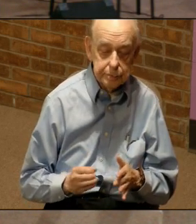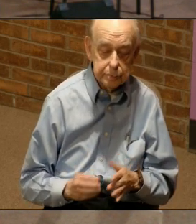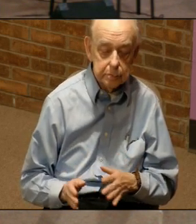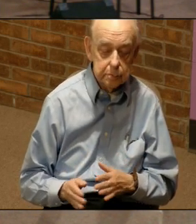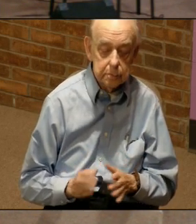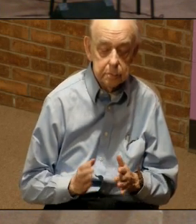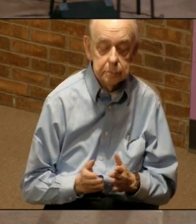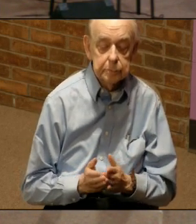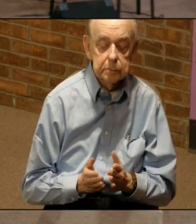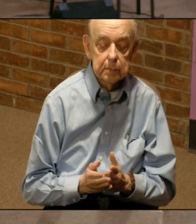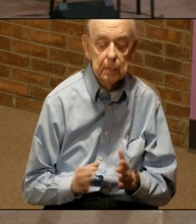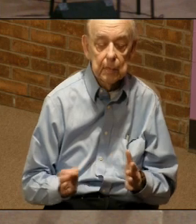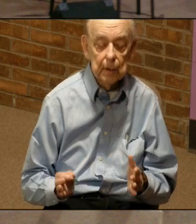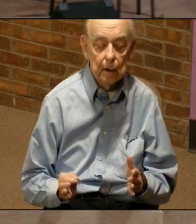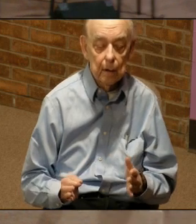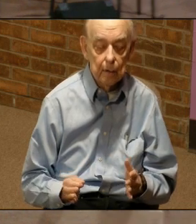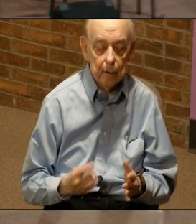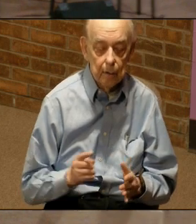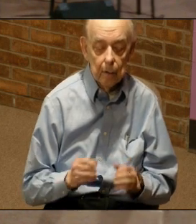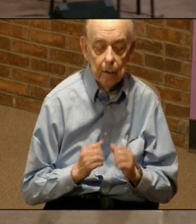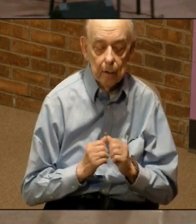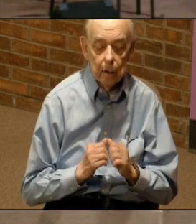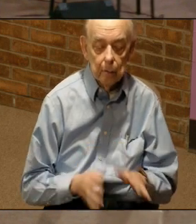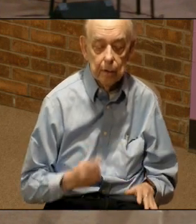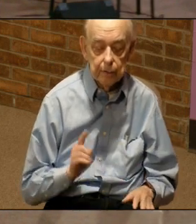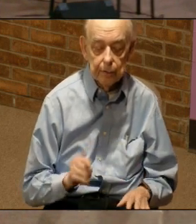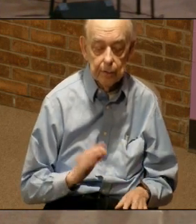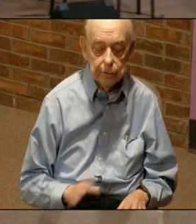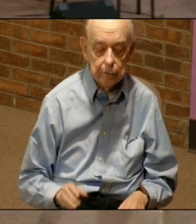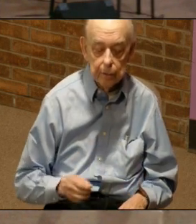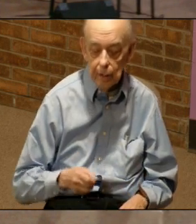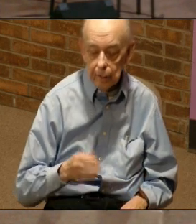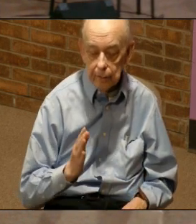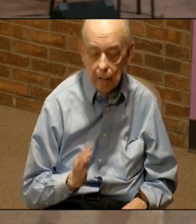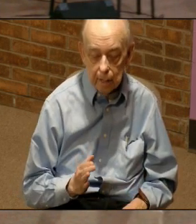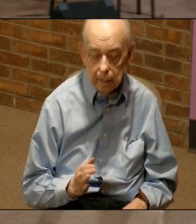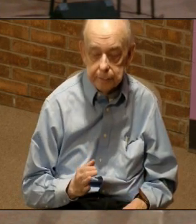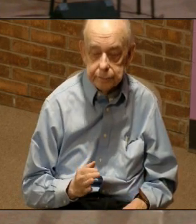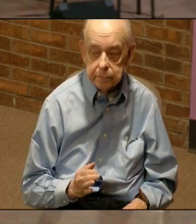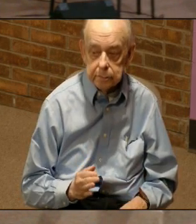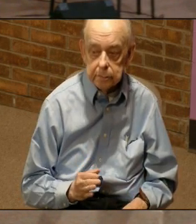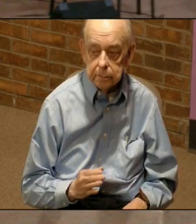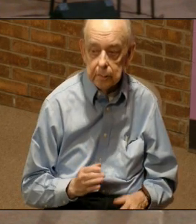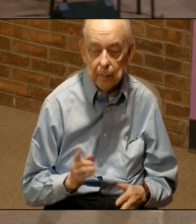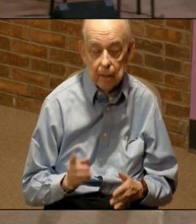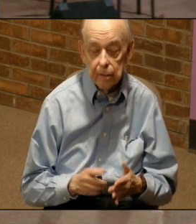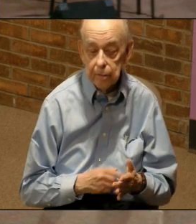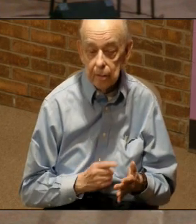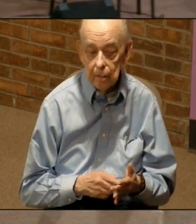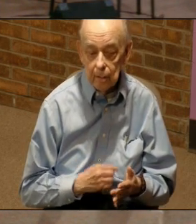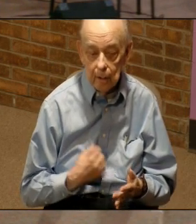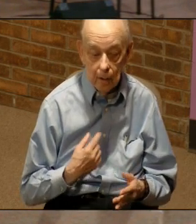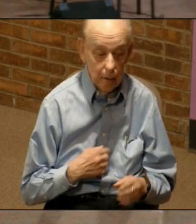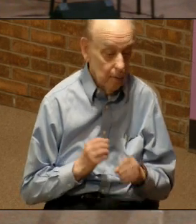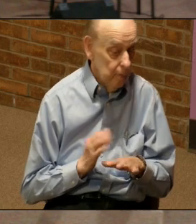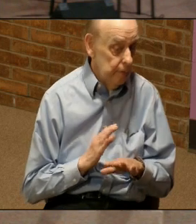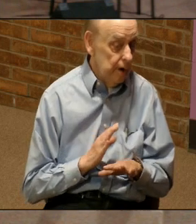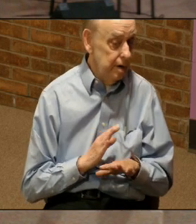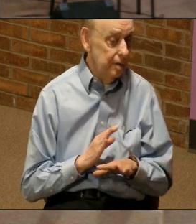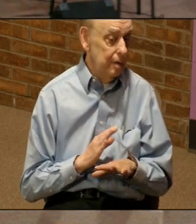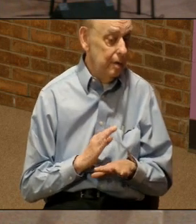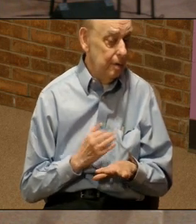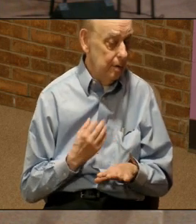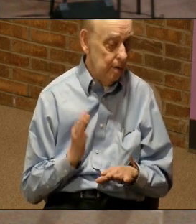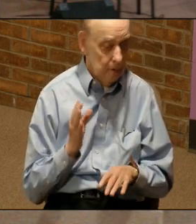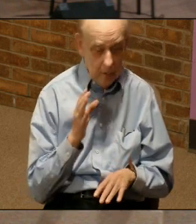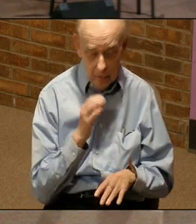to be a book for blessing for the children of God. And sometimes we're so afraid of it that